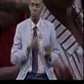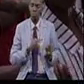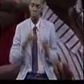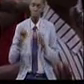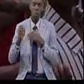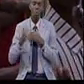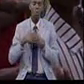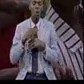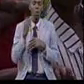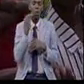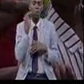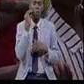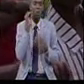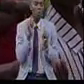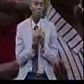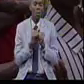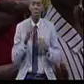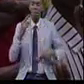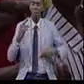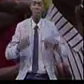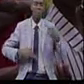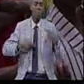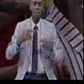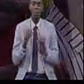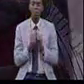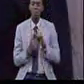burning and shining light.